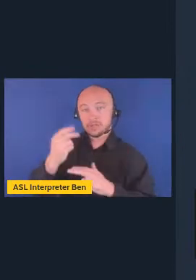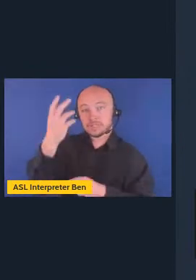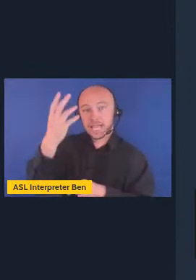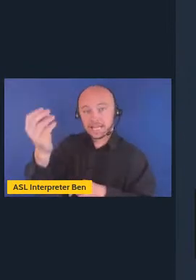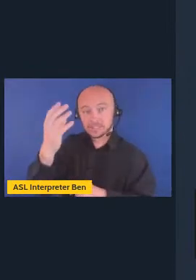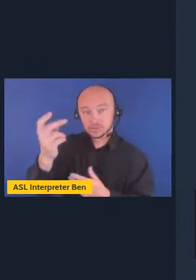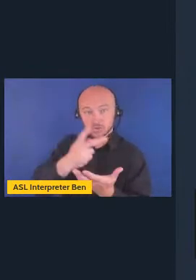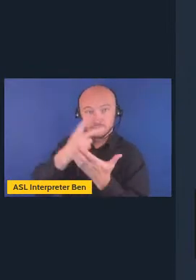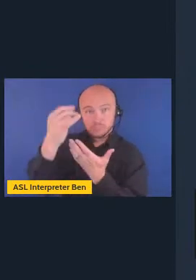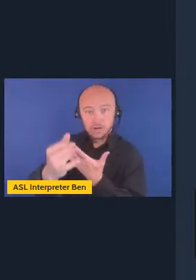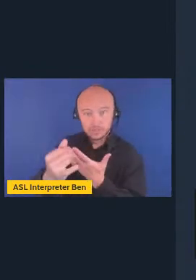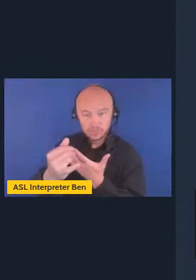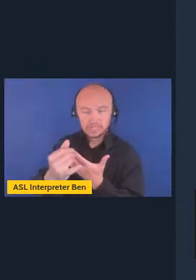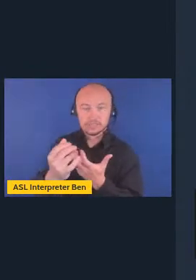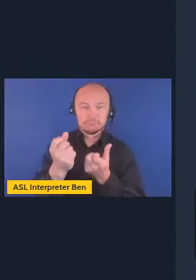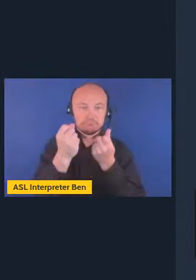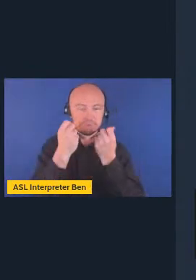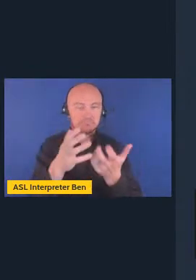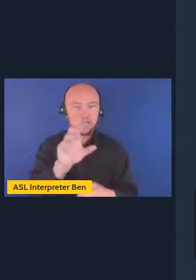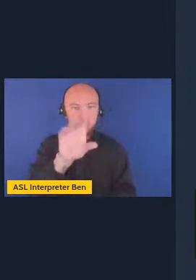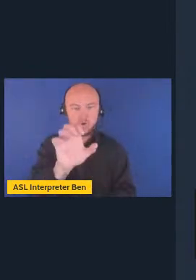now actually share a lot of the code.